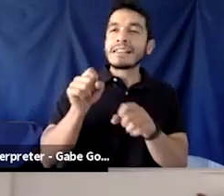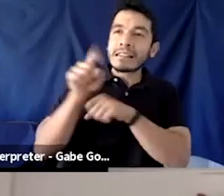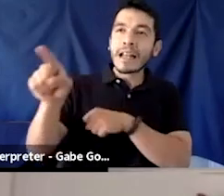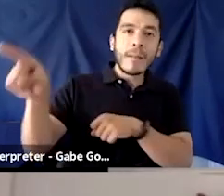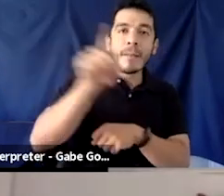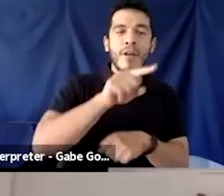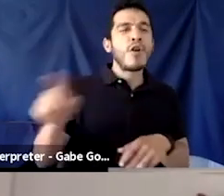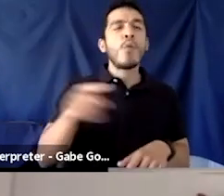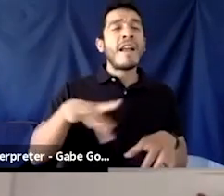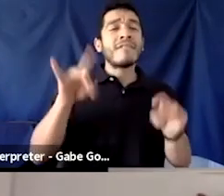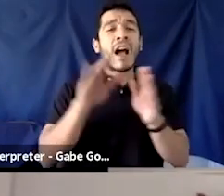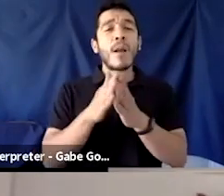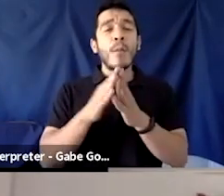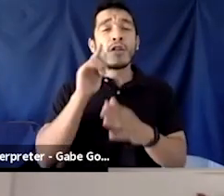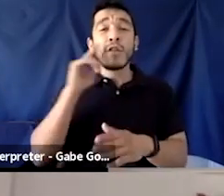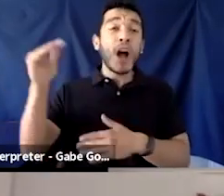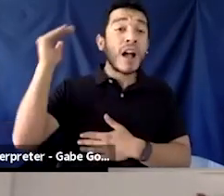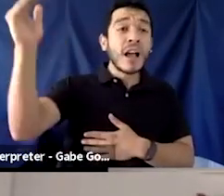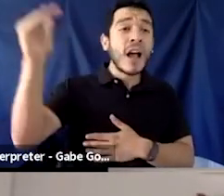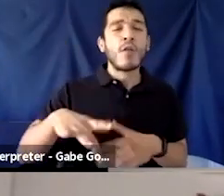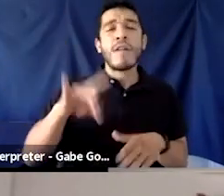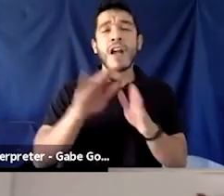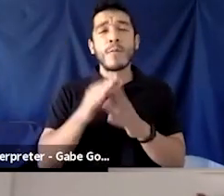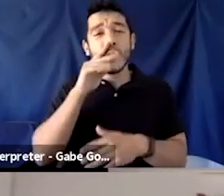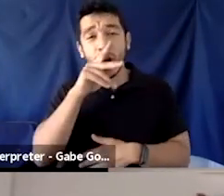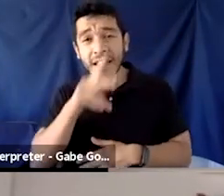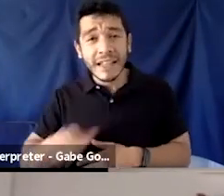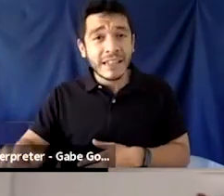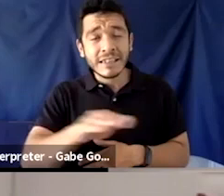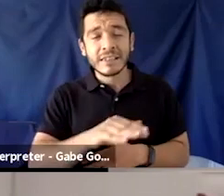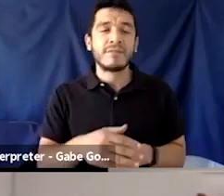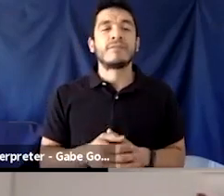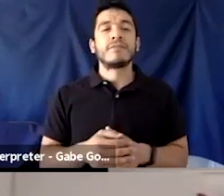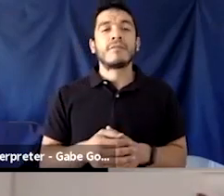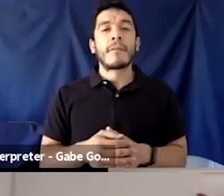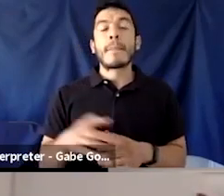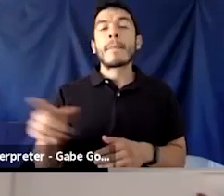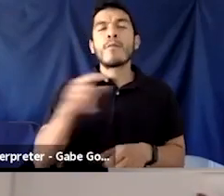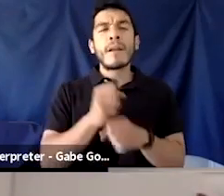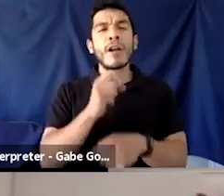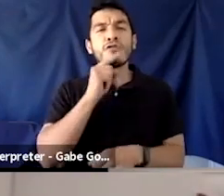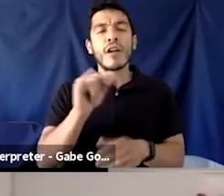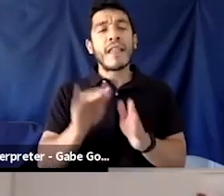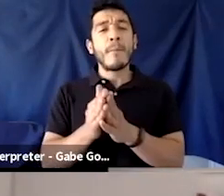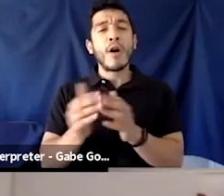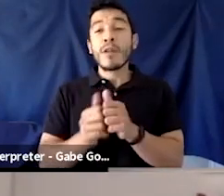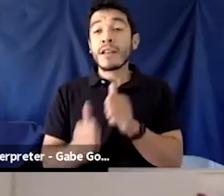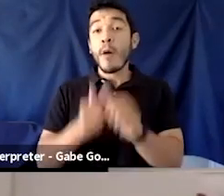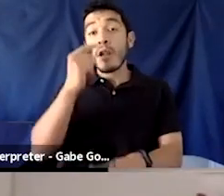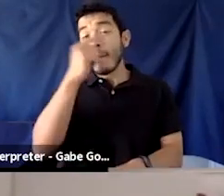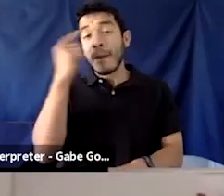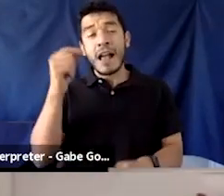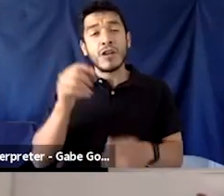for adults, and make sure that we're doing our best effort to make sure that schools that have primarily Black students see themselves, and schools that do not have as many